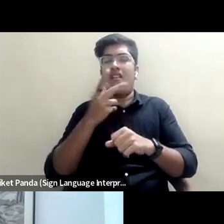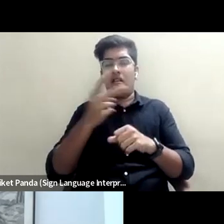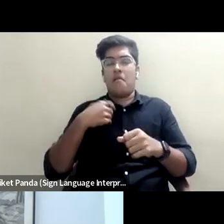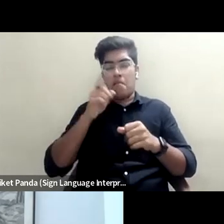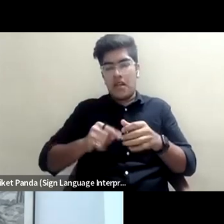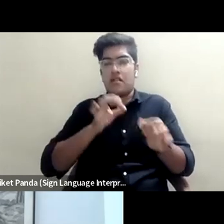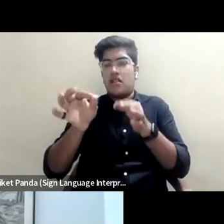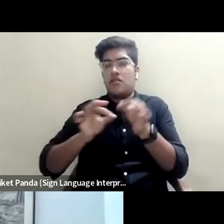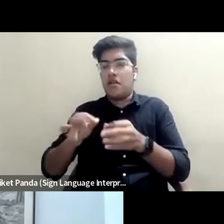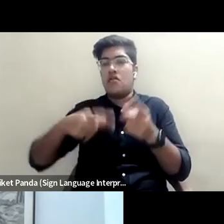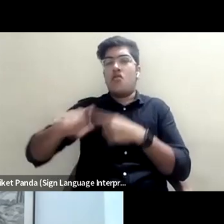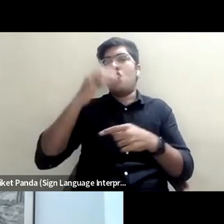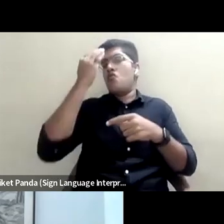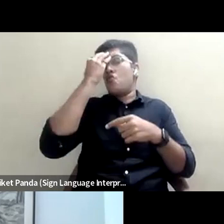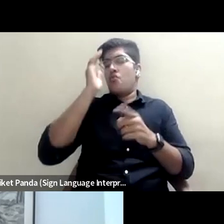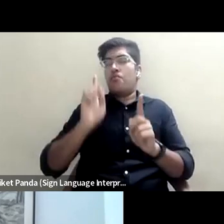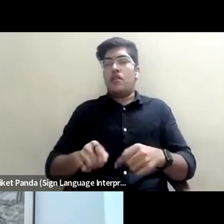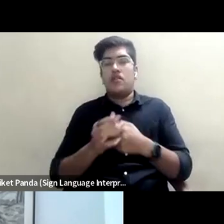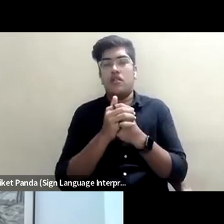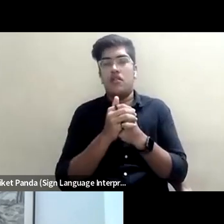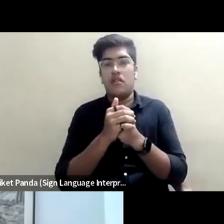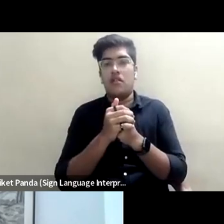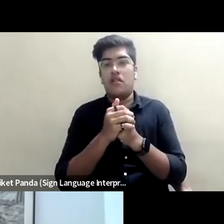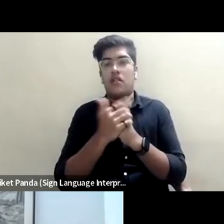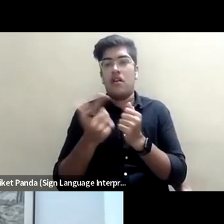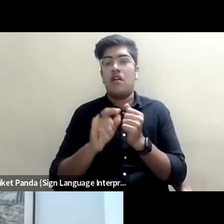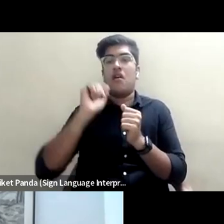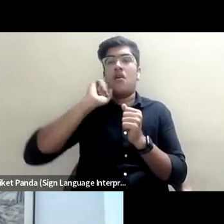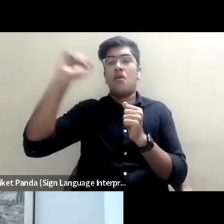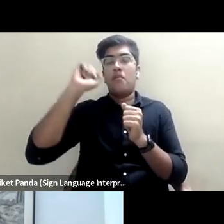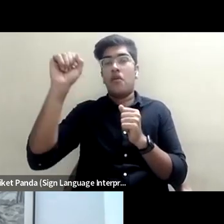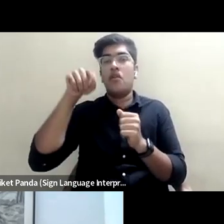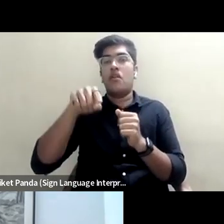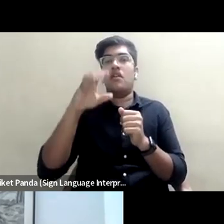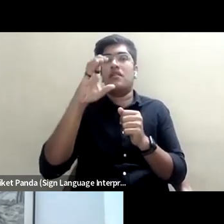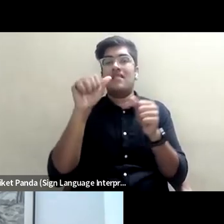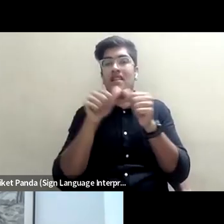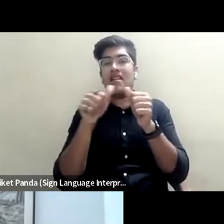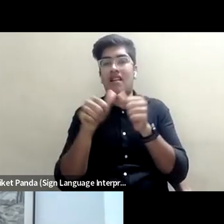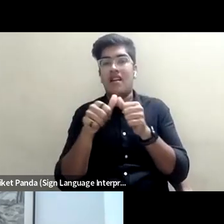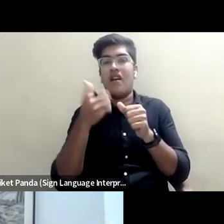that the protests against the citizenship amendments in